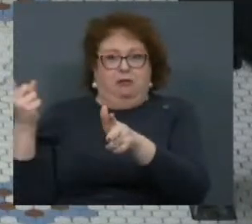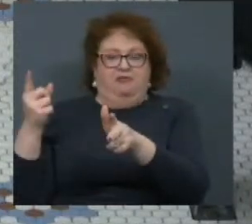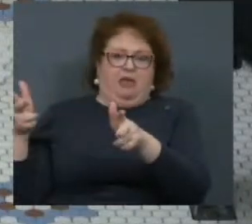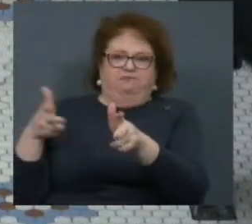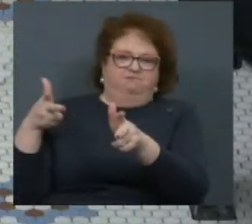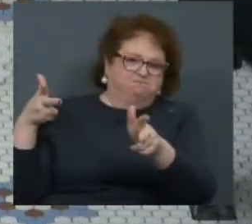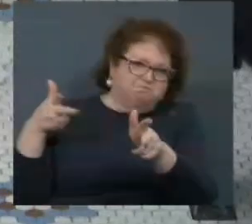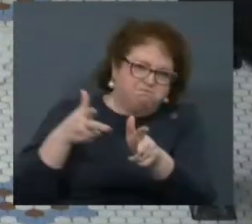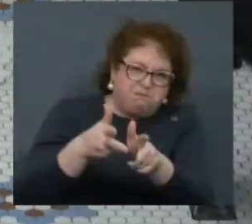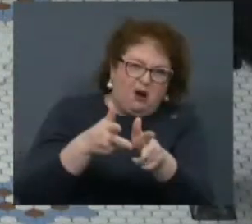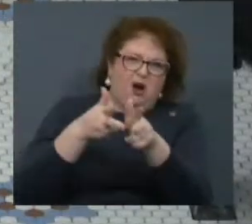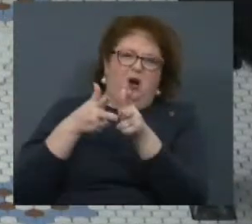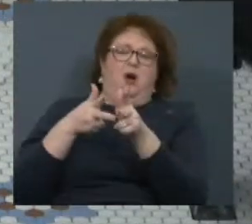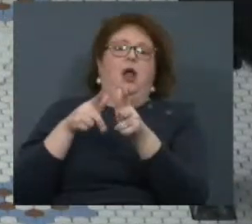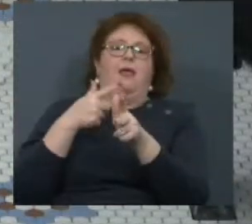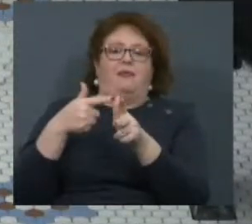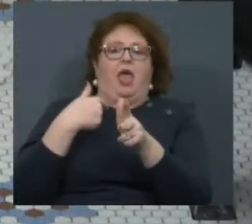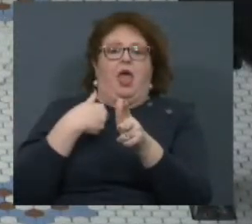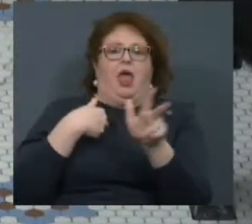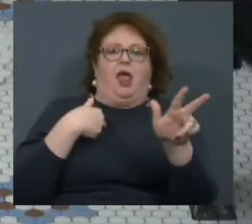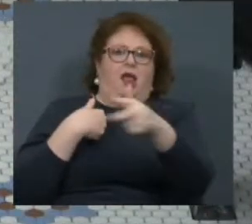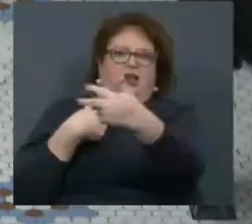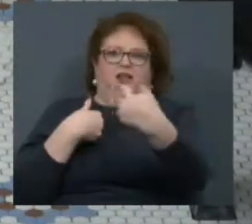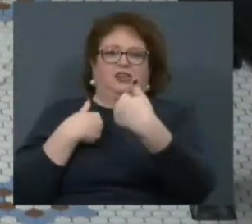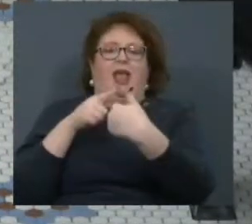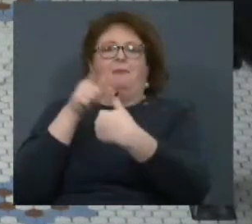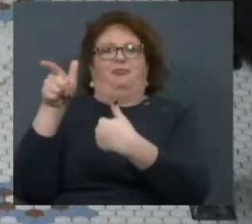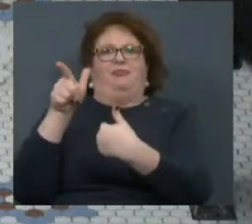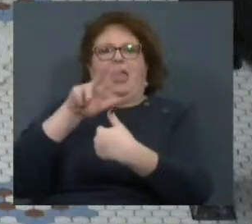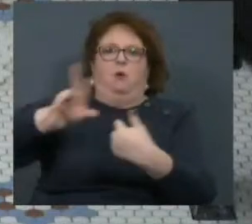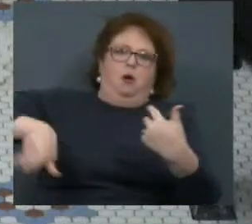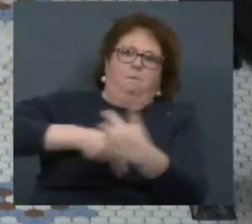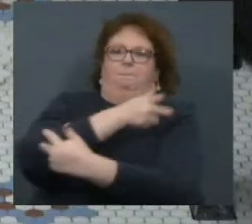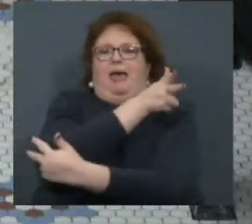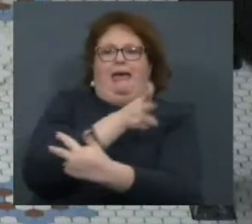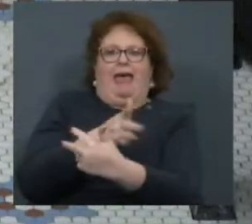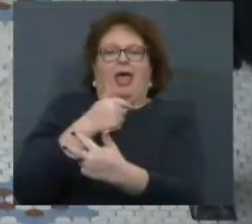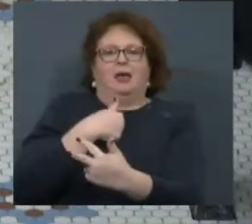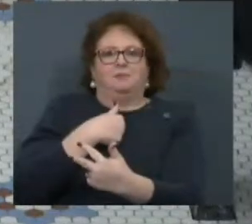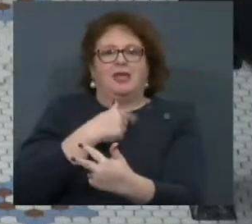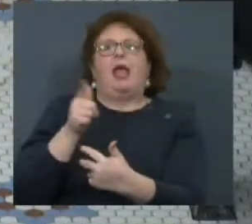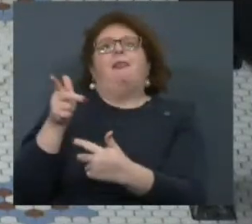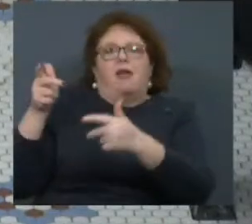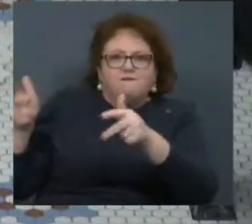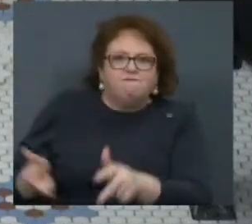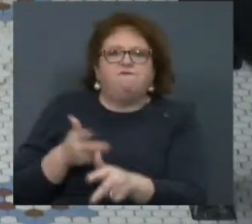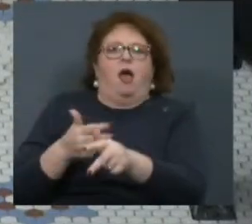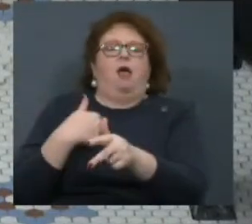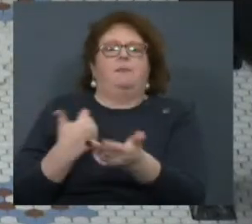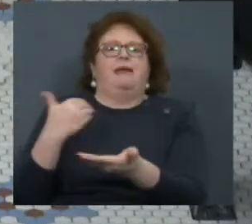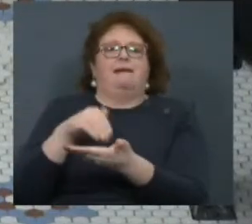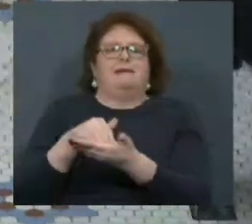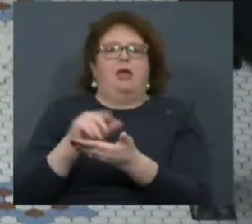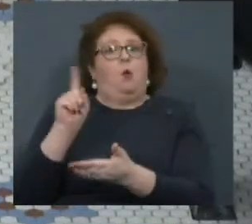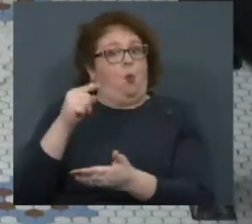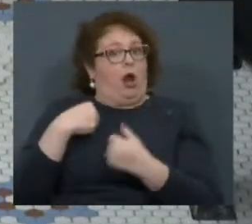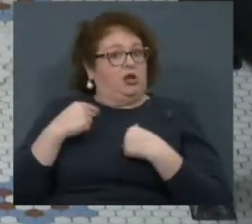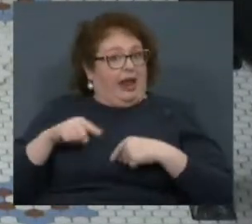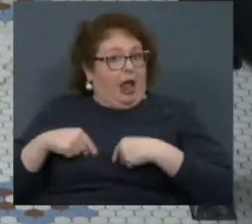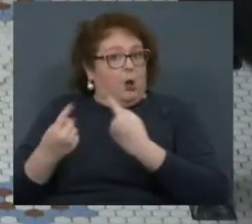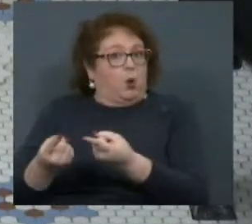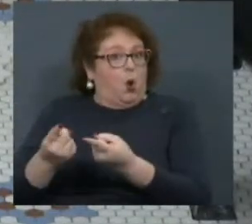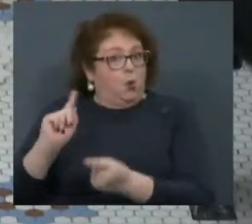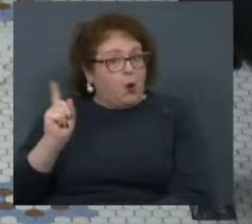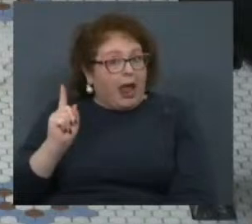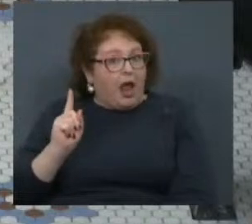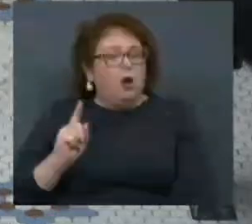then I pursued them. Turned out they were behind me, and they followed me as well. Where did I go again? This is now 3 years ago.